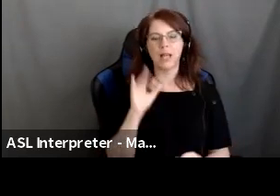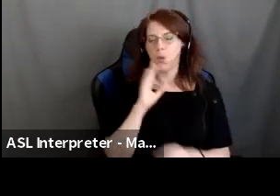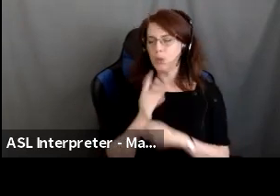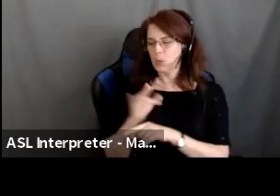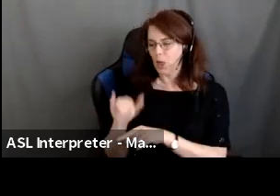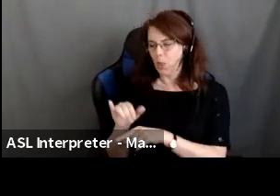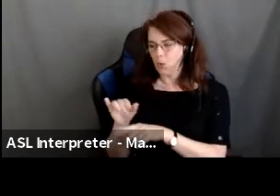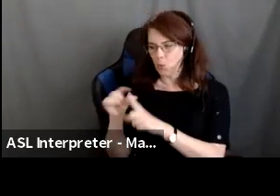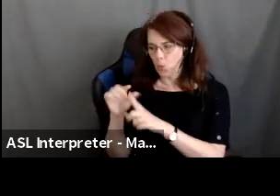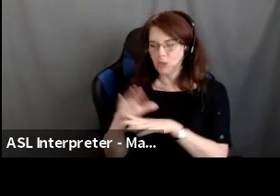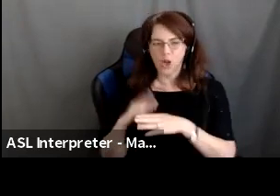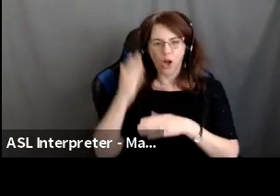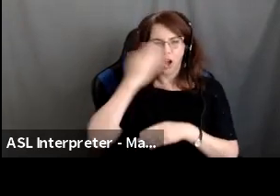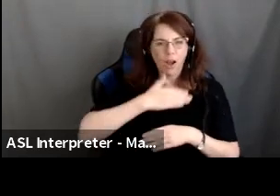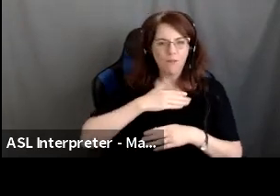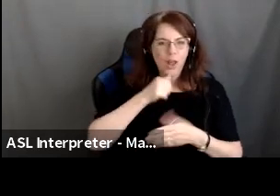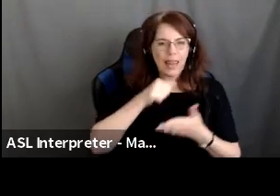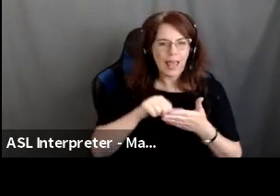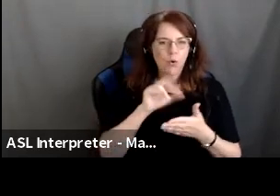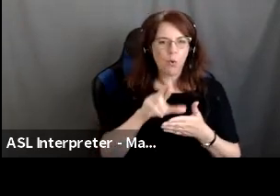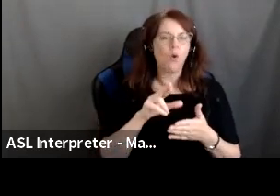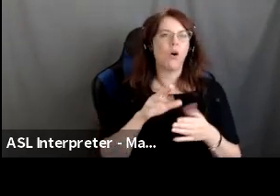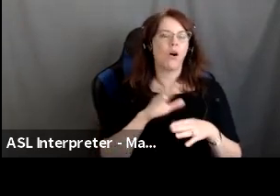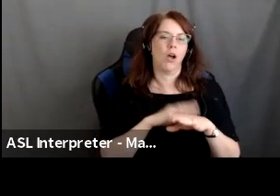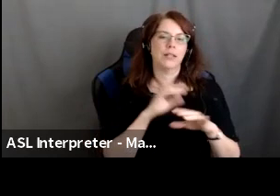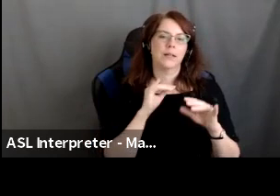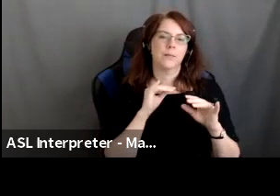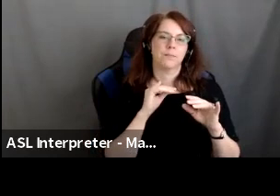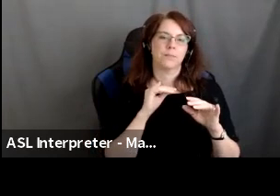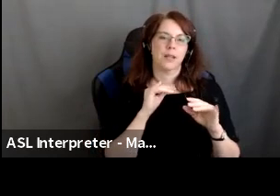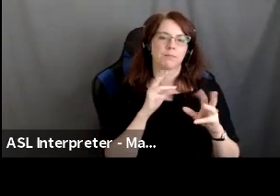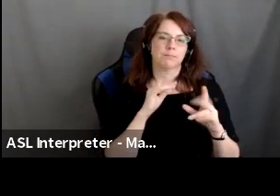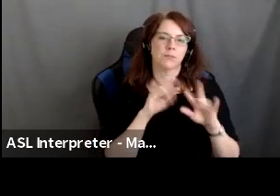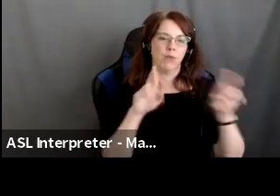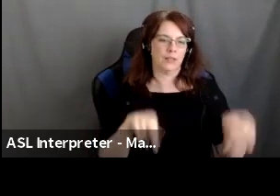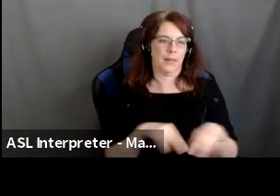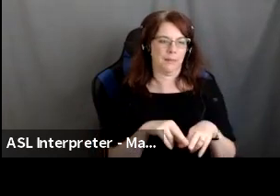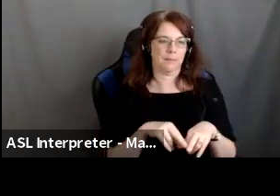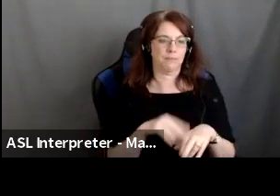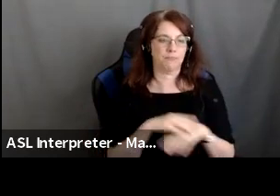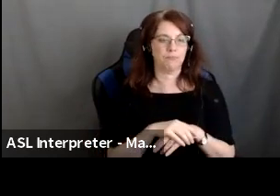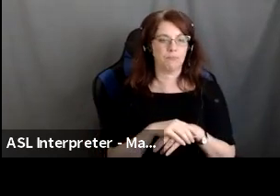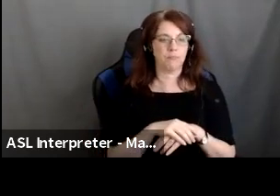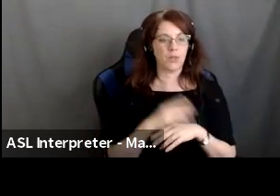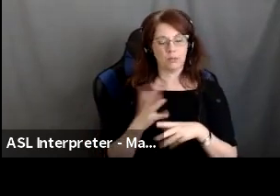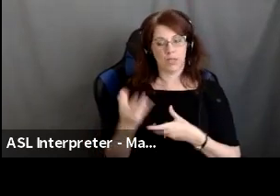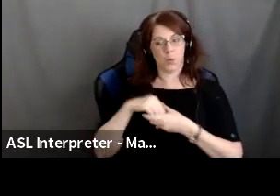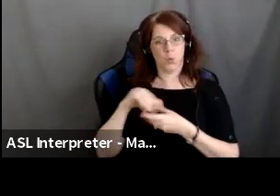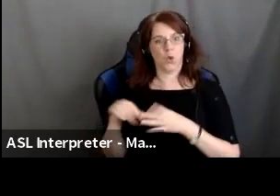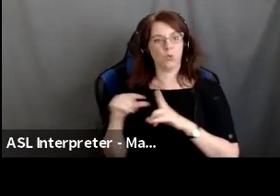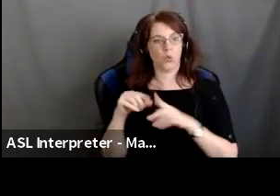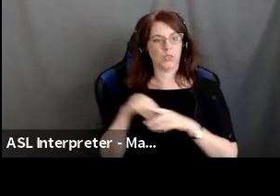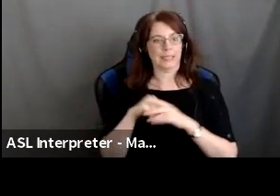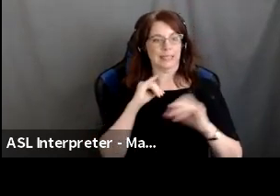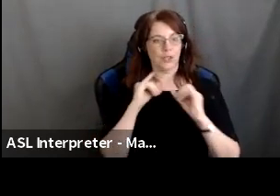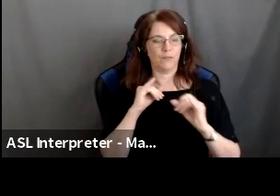cover letter. You want to make sure that they're also in the interview, and so that they can show that they're ready